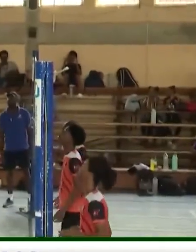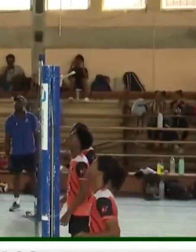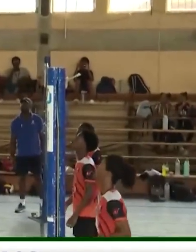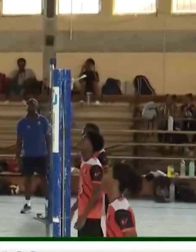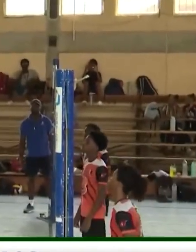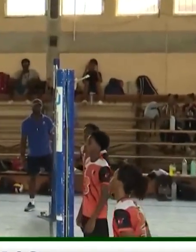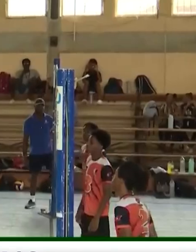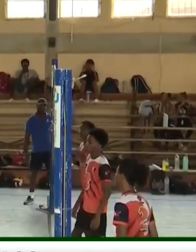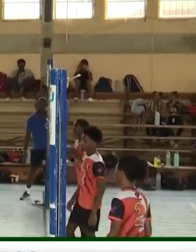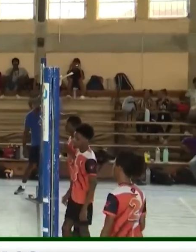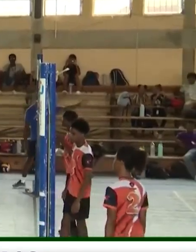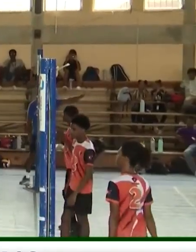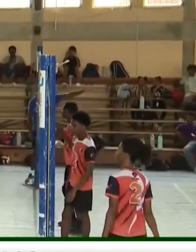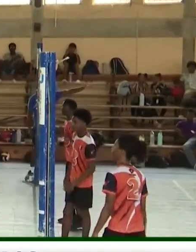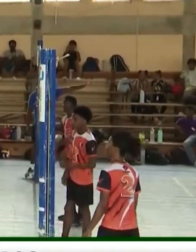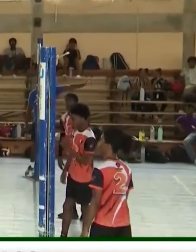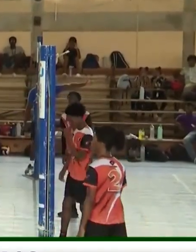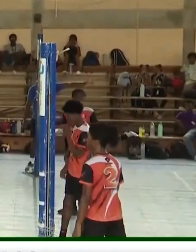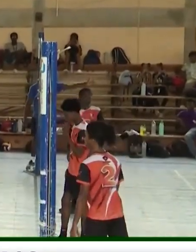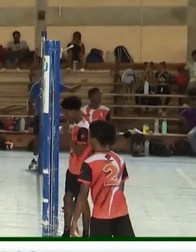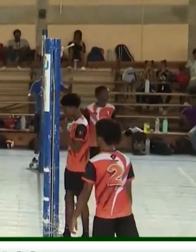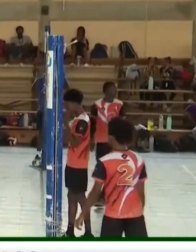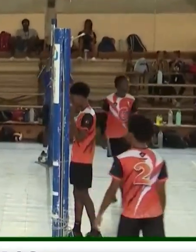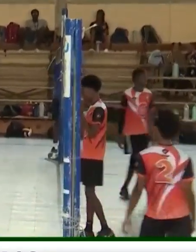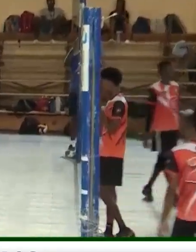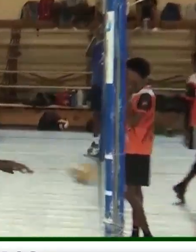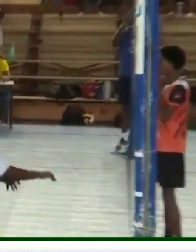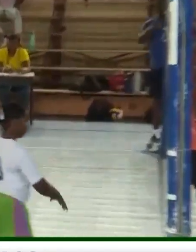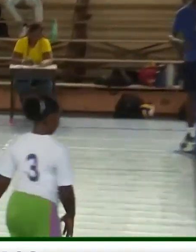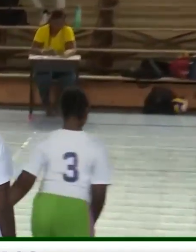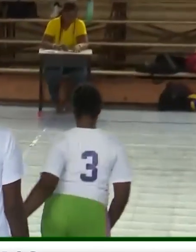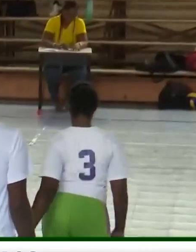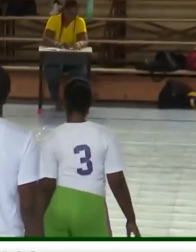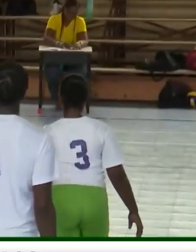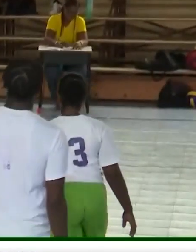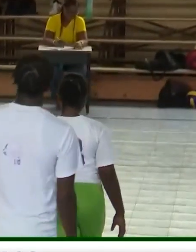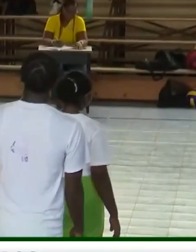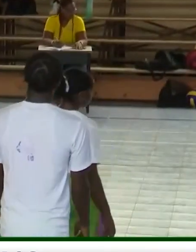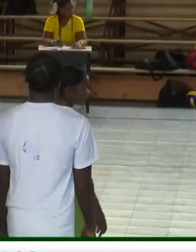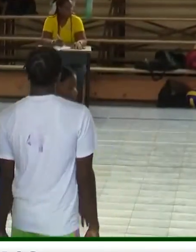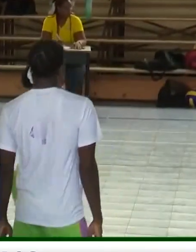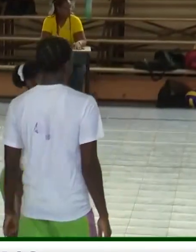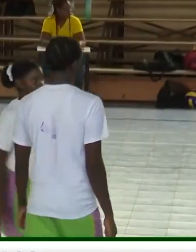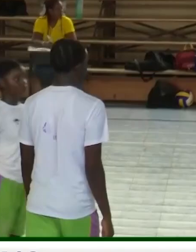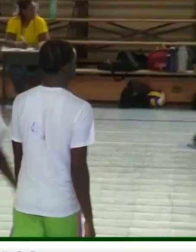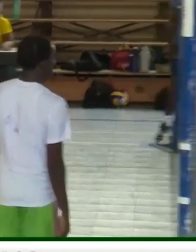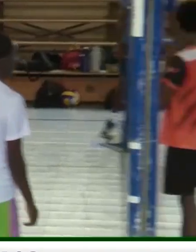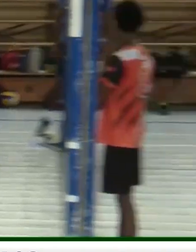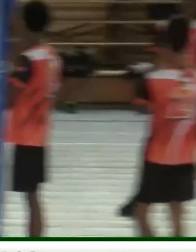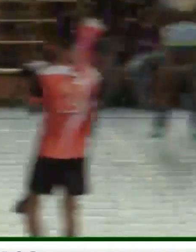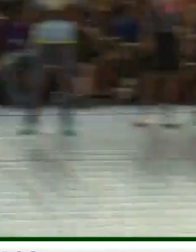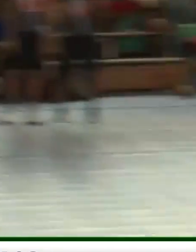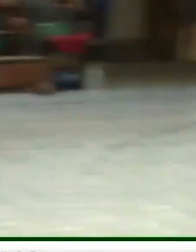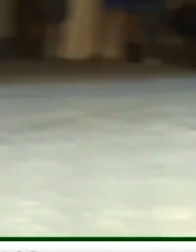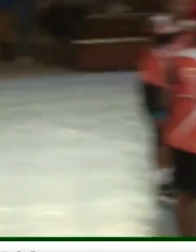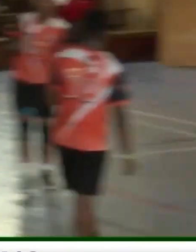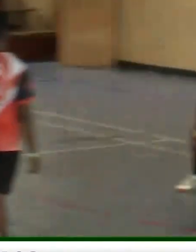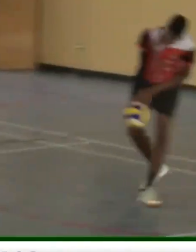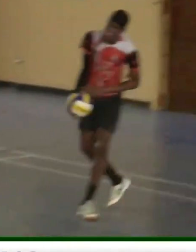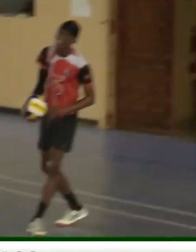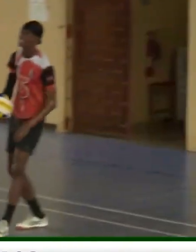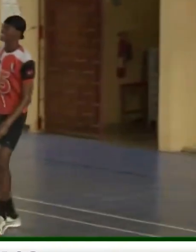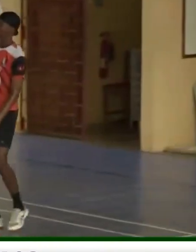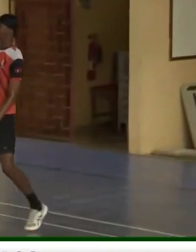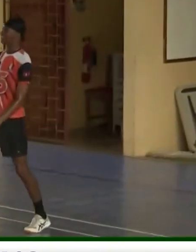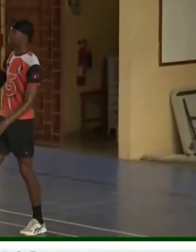fell apart for St. George, and Francis attempts a bump pass, but there's miscommunication between Morris and LeBron Montra, and